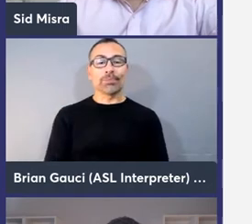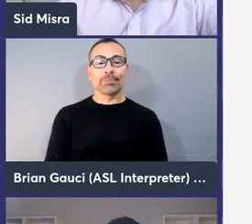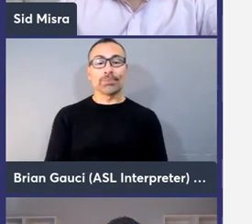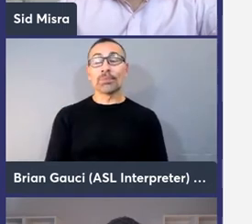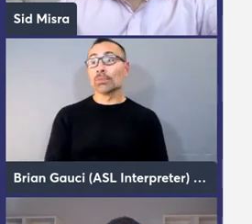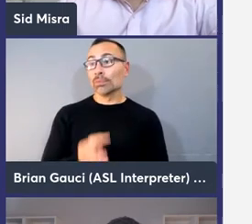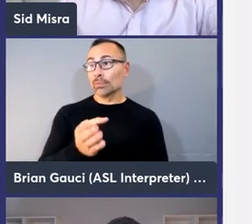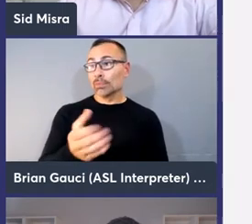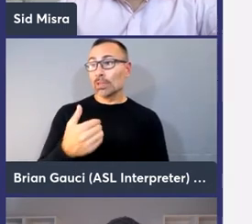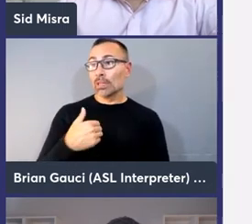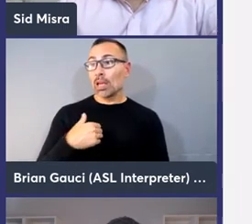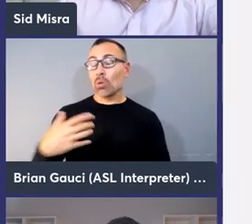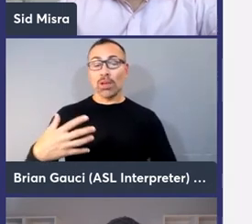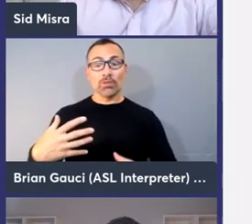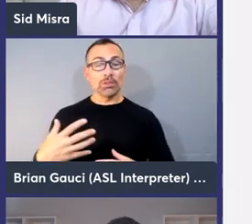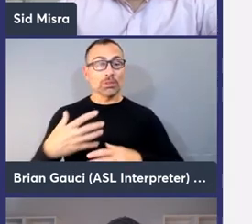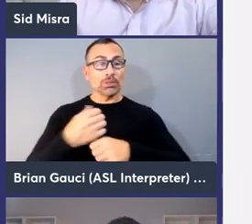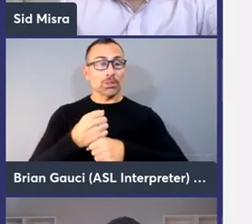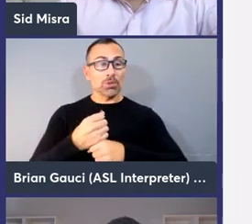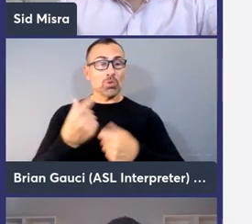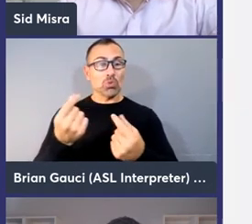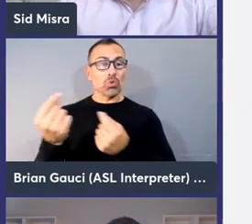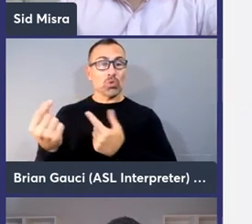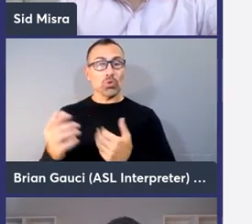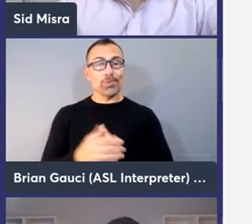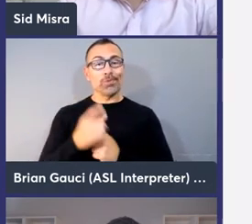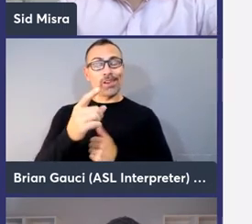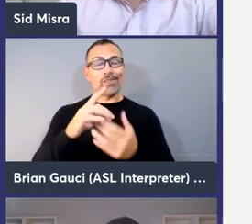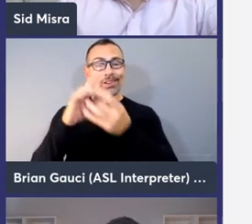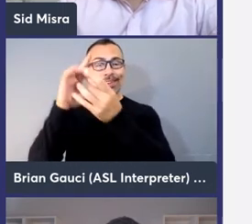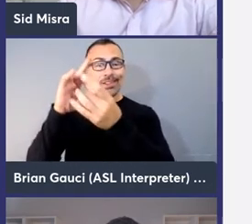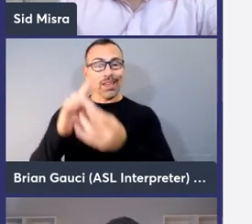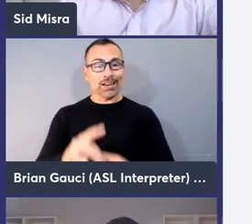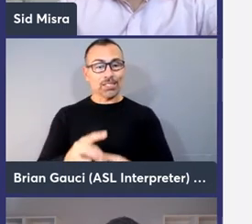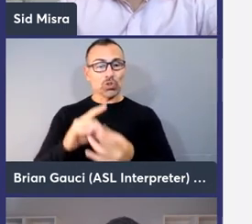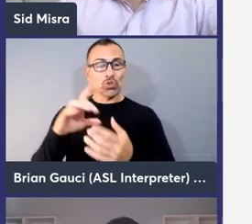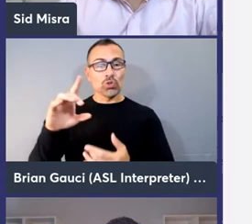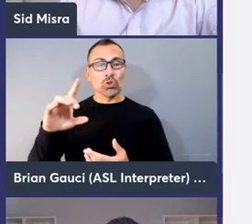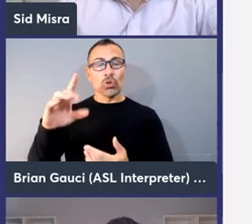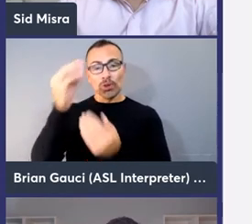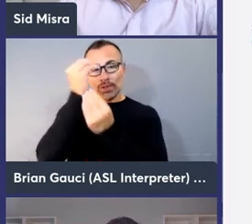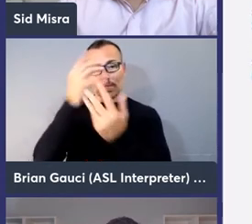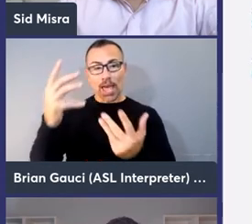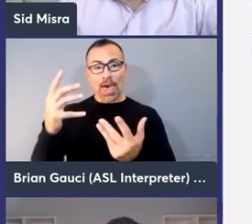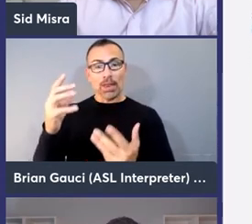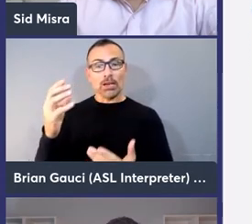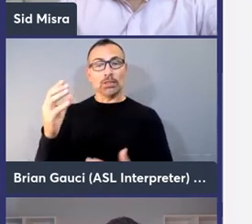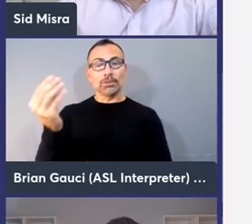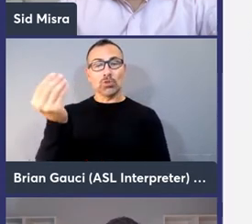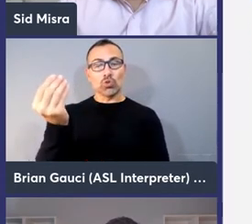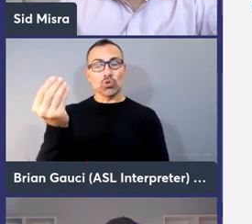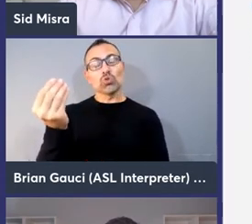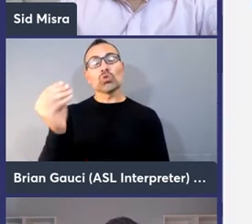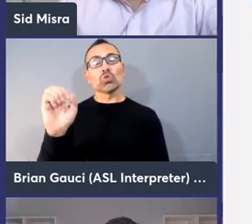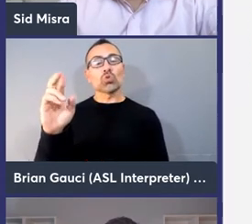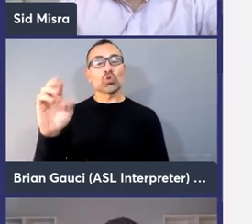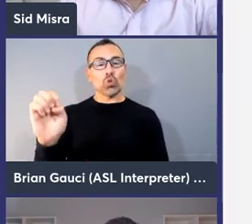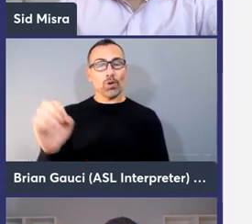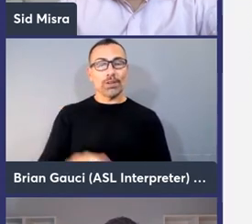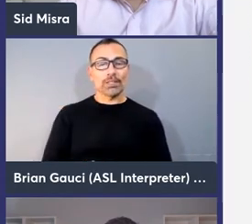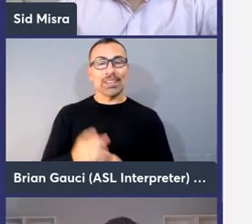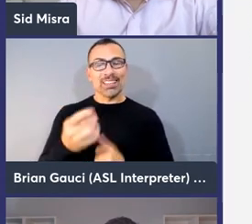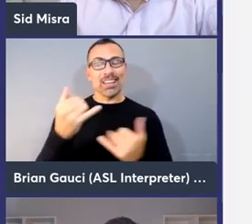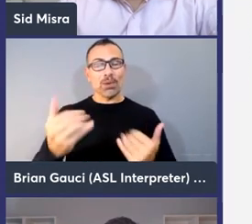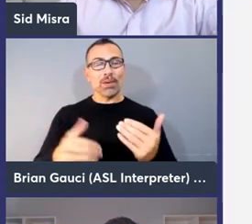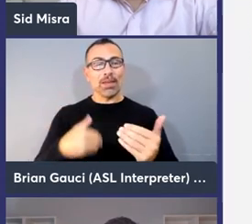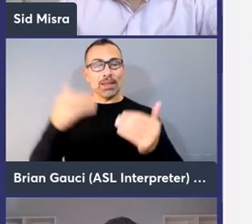creating in terms of the connections to data sources. I'm going to click Next, and you can see a summary of what I'm creating.